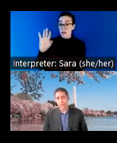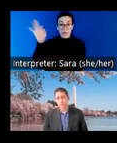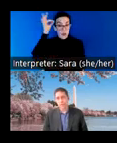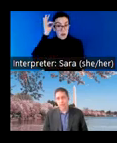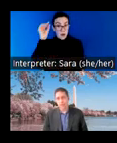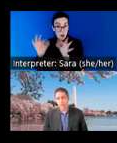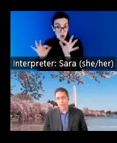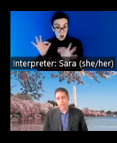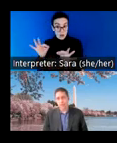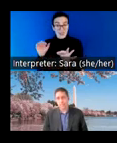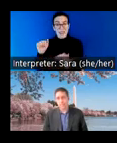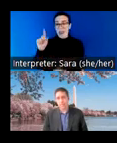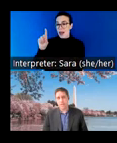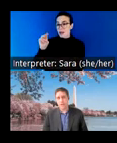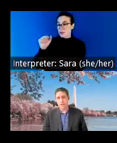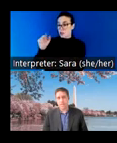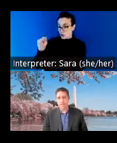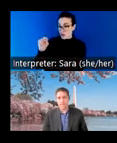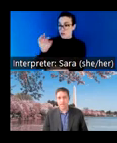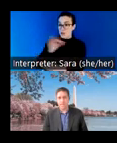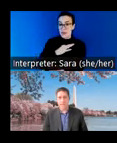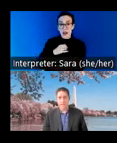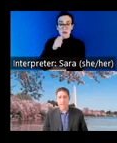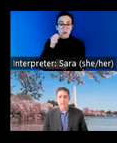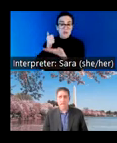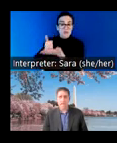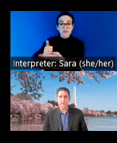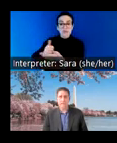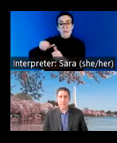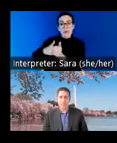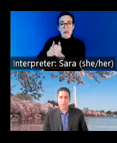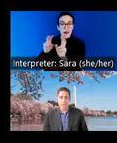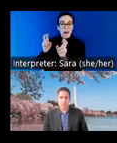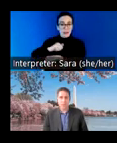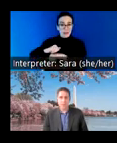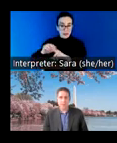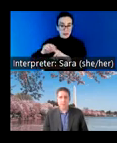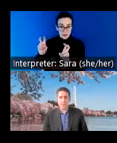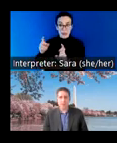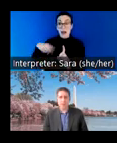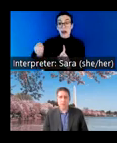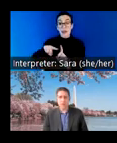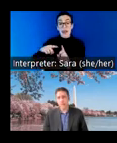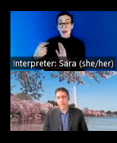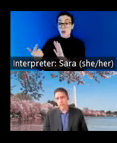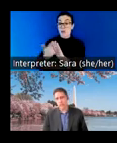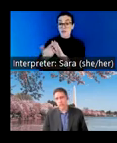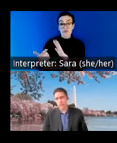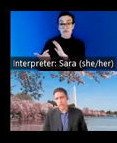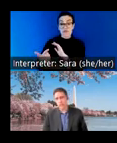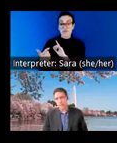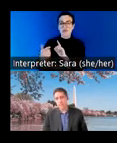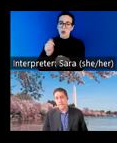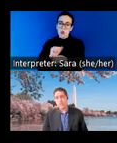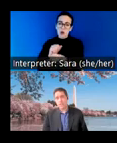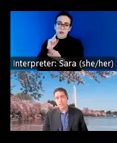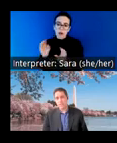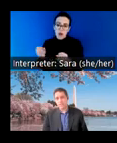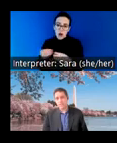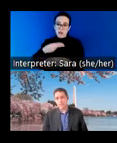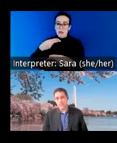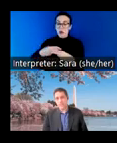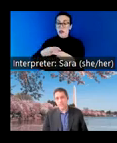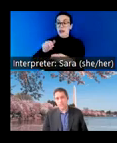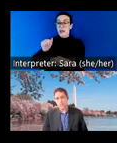administrative staff of the federal courts who assist behind the scenes. And they were prohibited, they work for an office called the